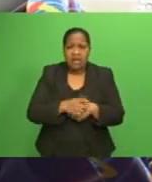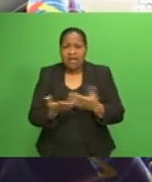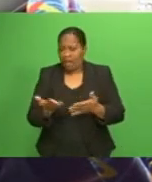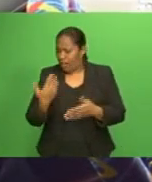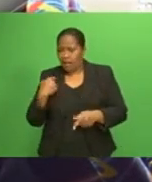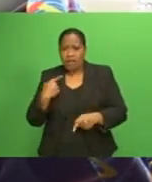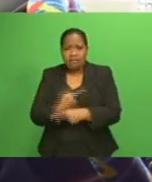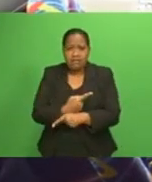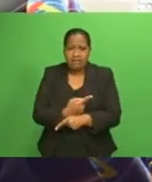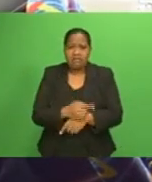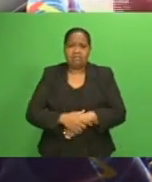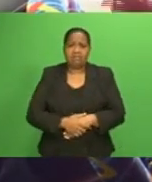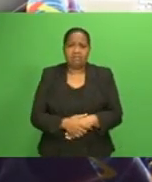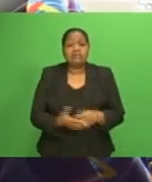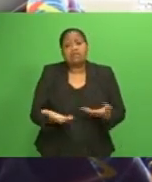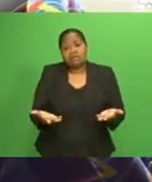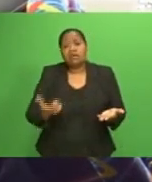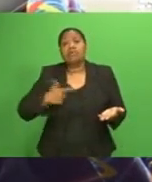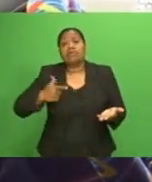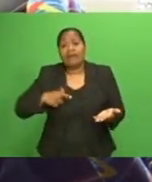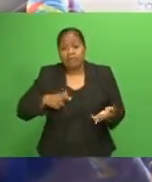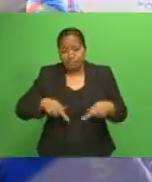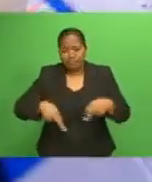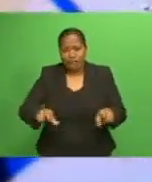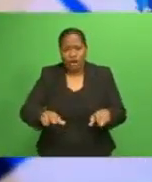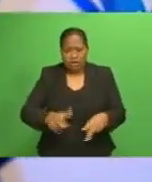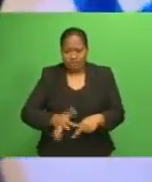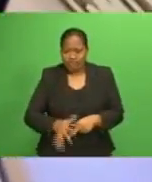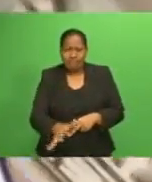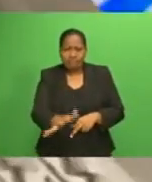week. Yeah, because of the very bad road.